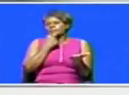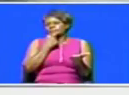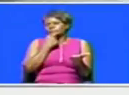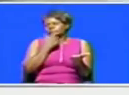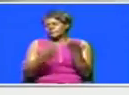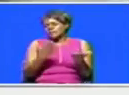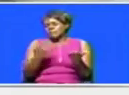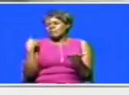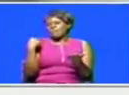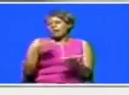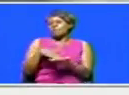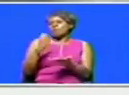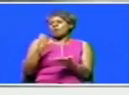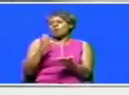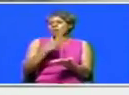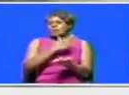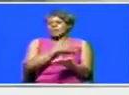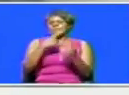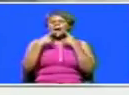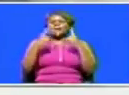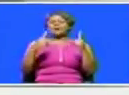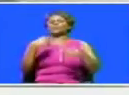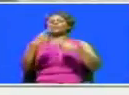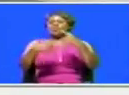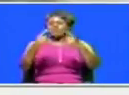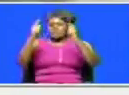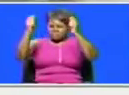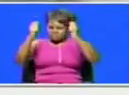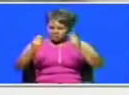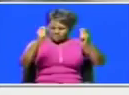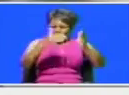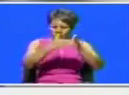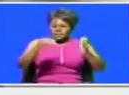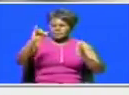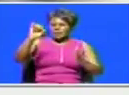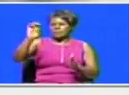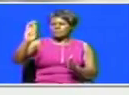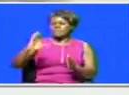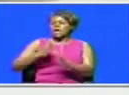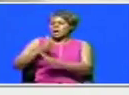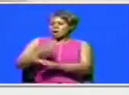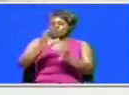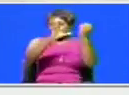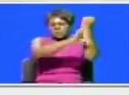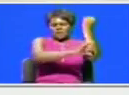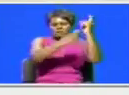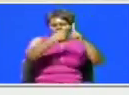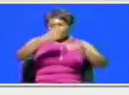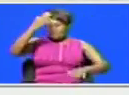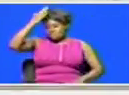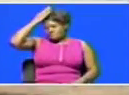may increase after NASA declared that they will continue with the anti-IBC demos across the country from